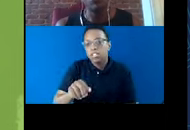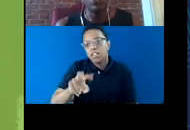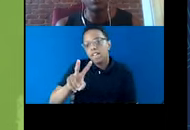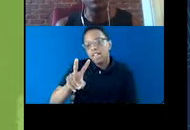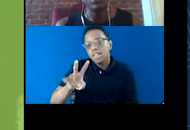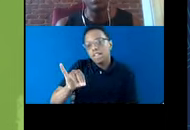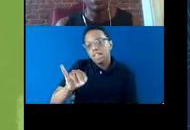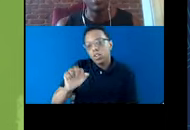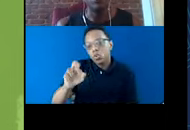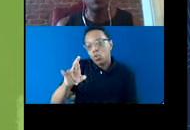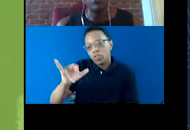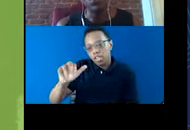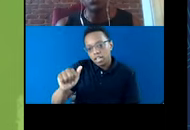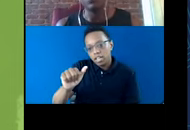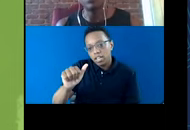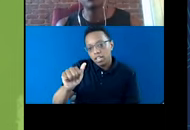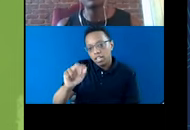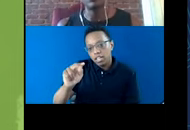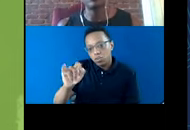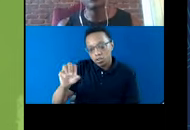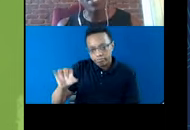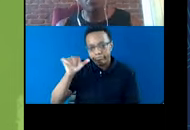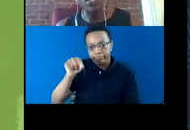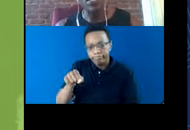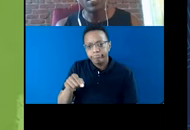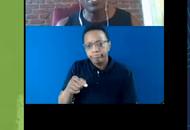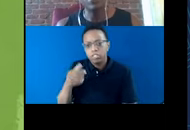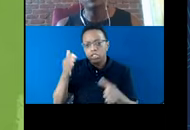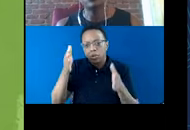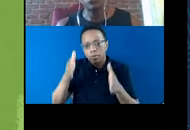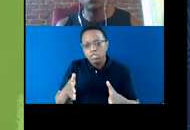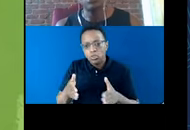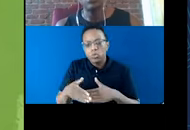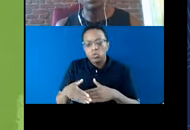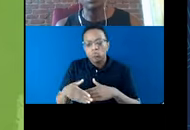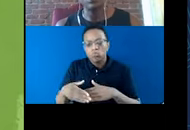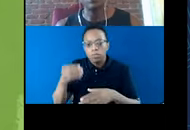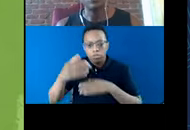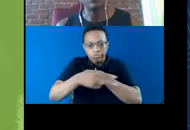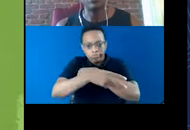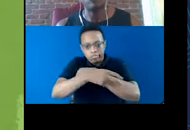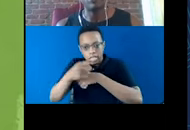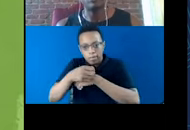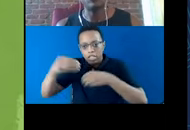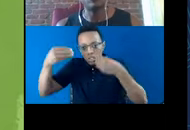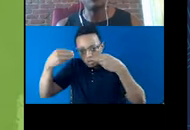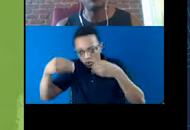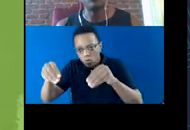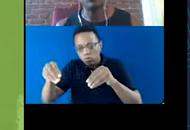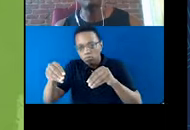Vittoria was a person who was kidnapped and sold